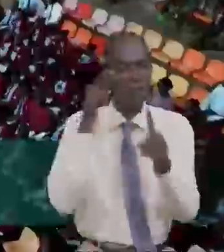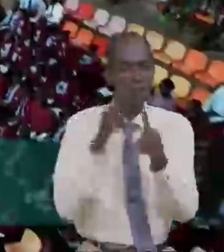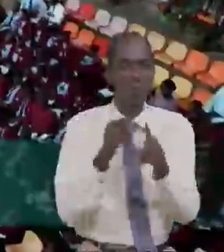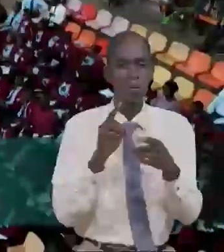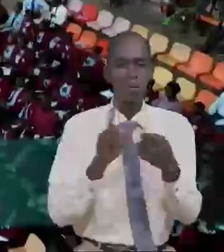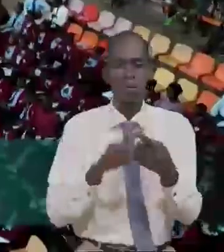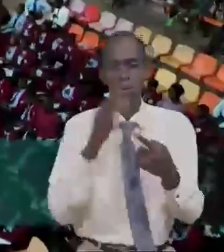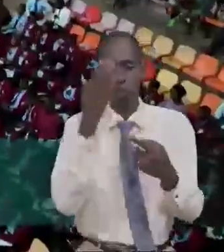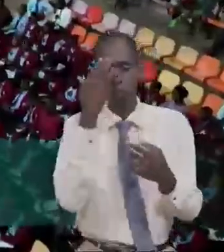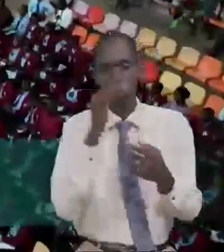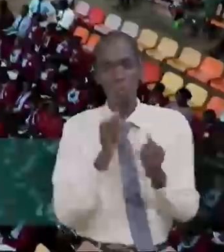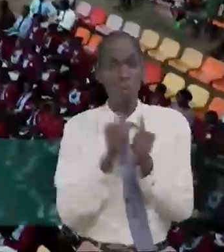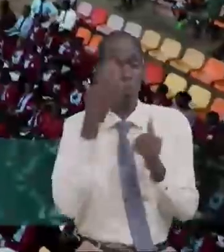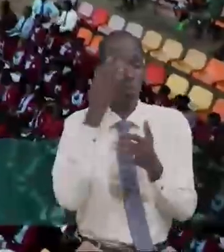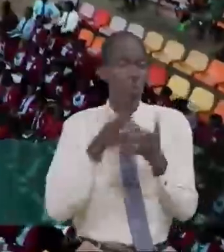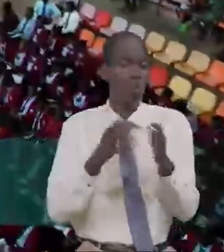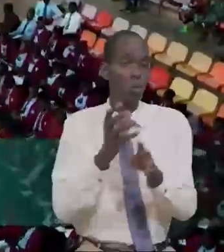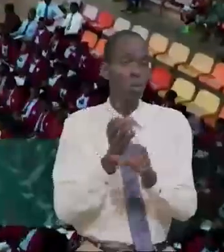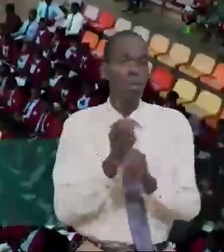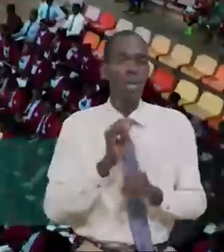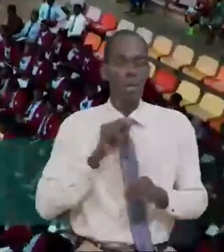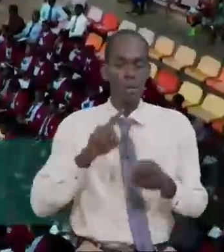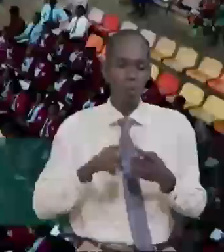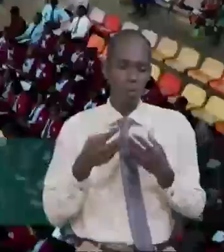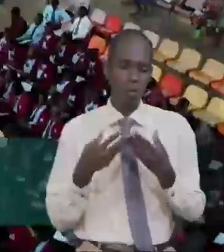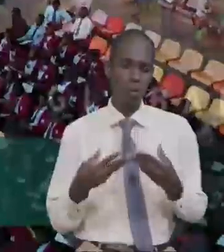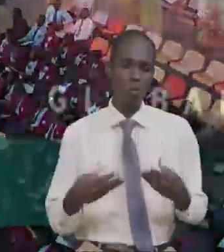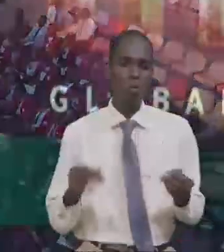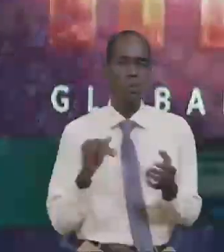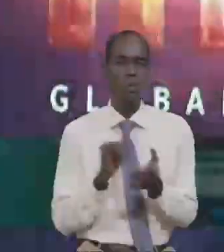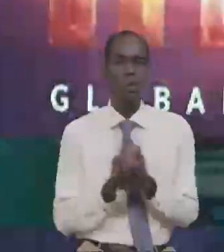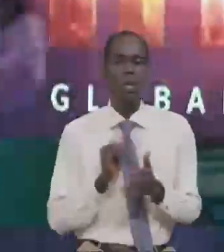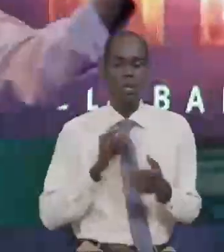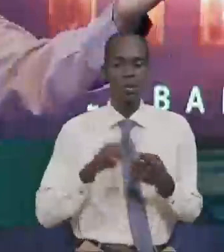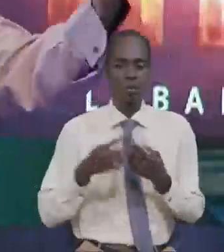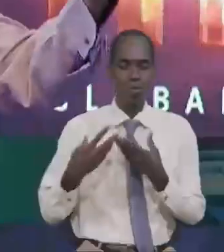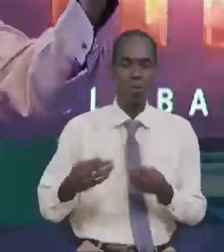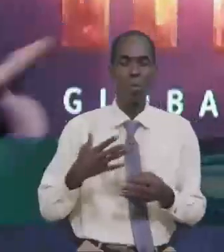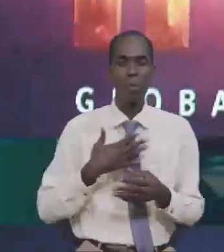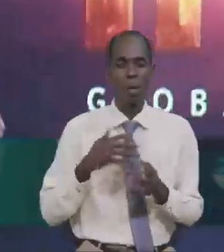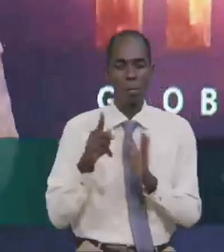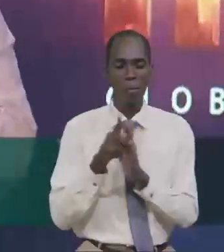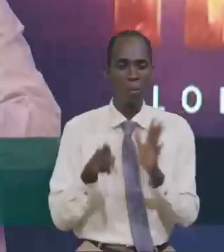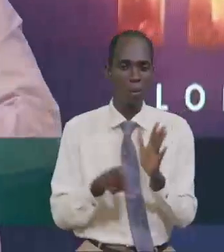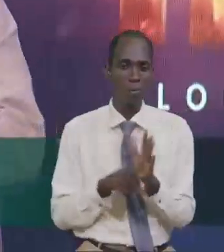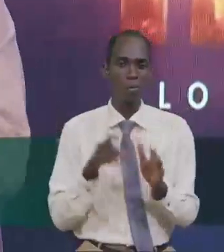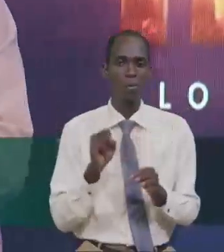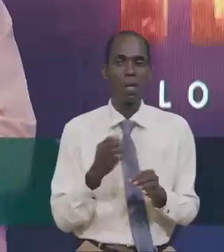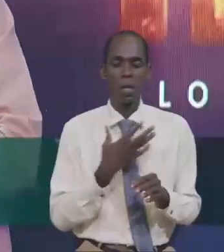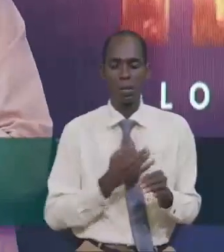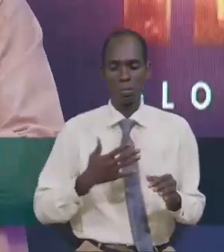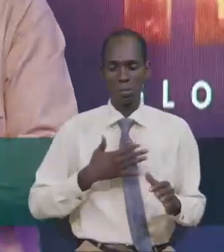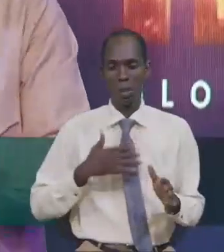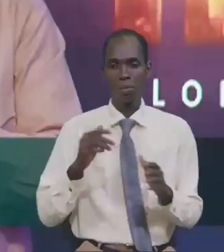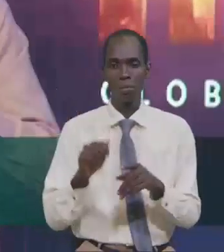my practices. I had to mend my personality. I had to mend everything around that would drag